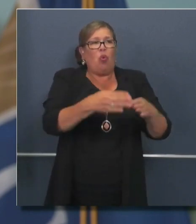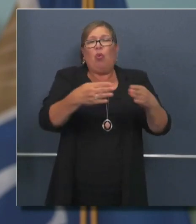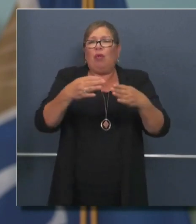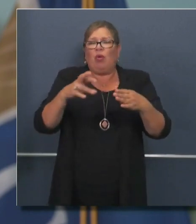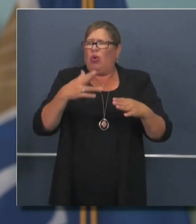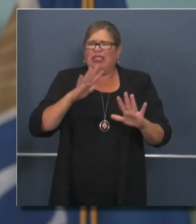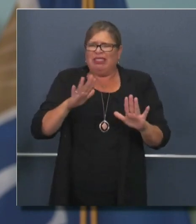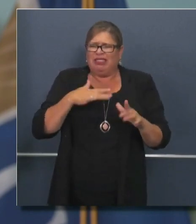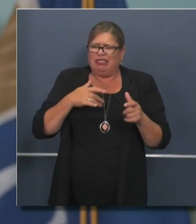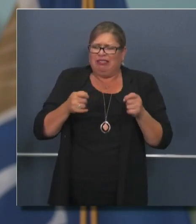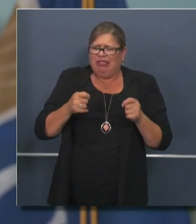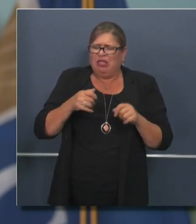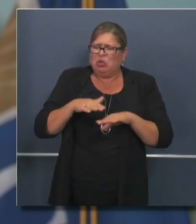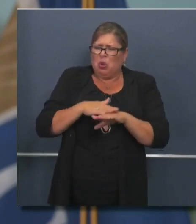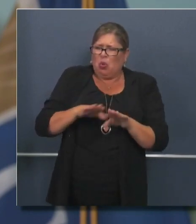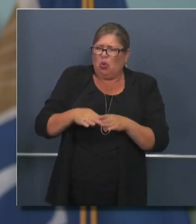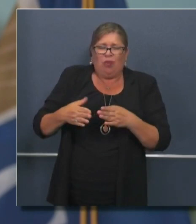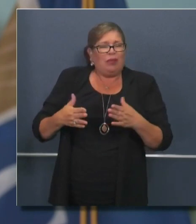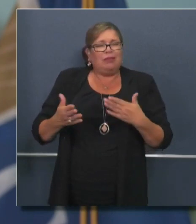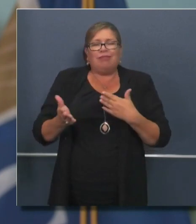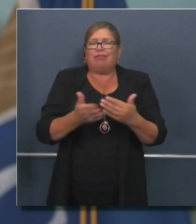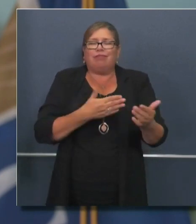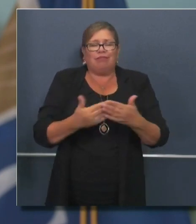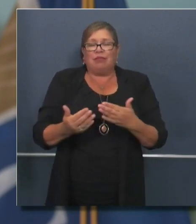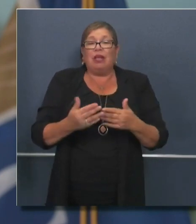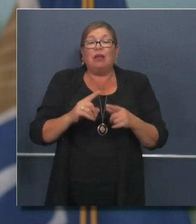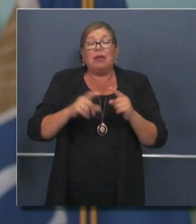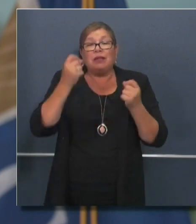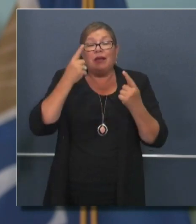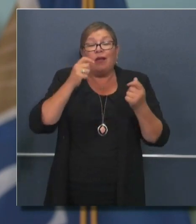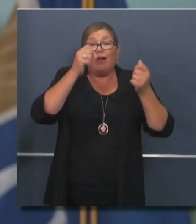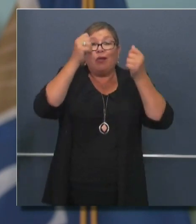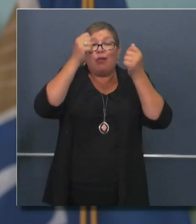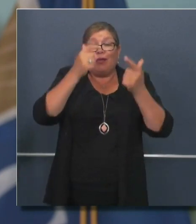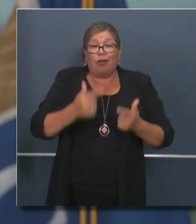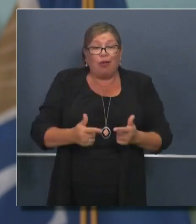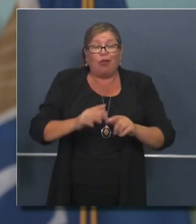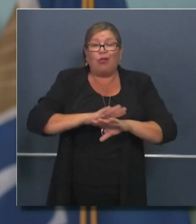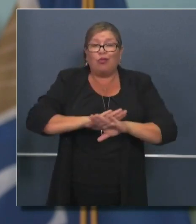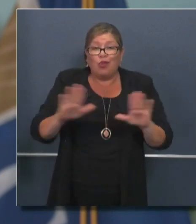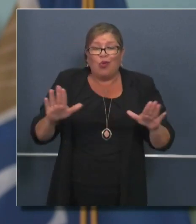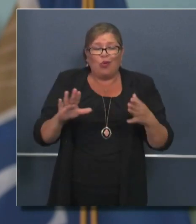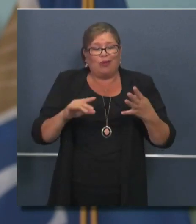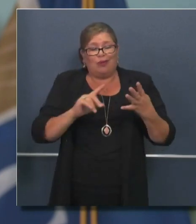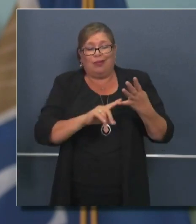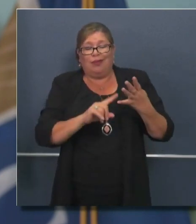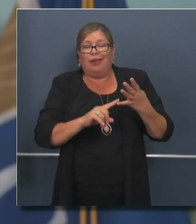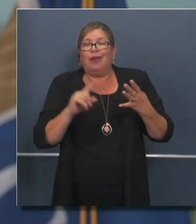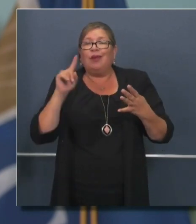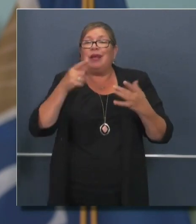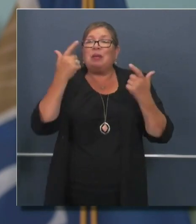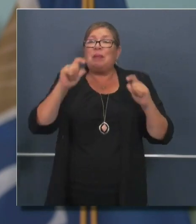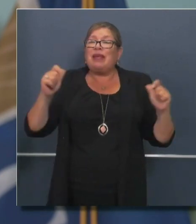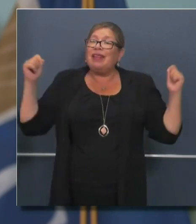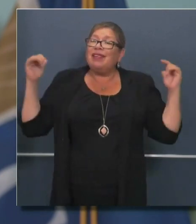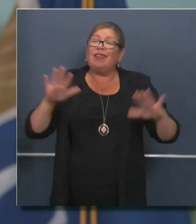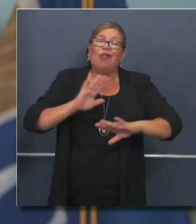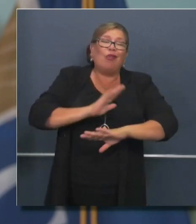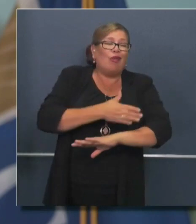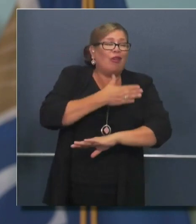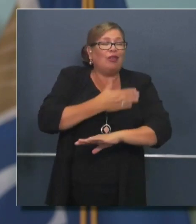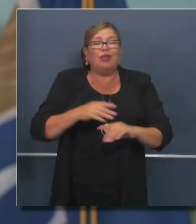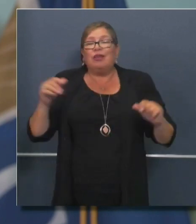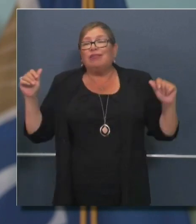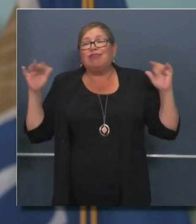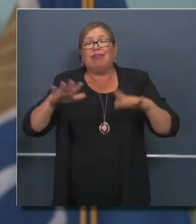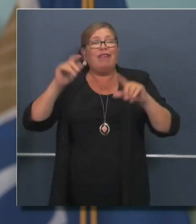one will go forward to concerts. No one will be allowed to move forward with large venues like conventions